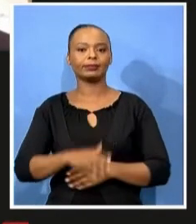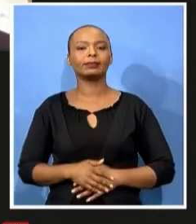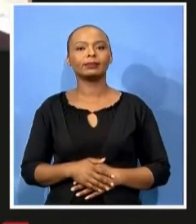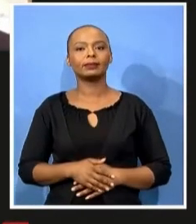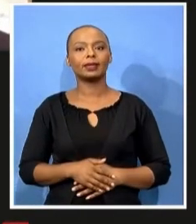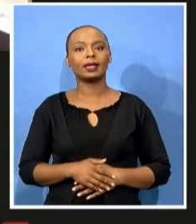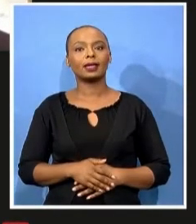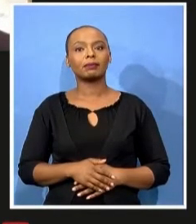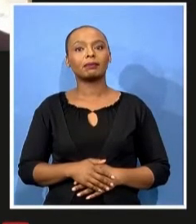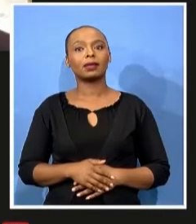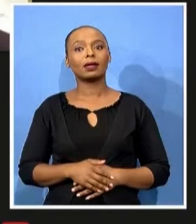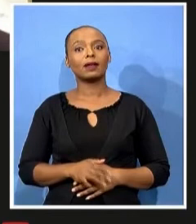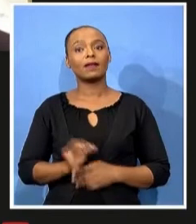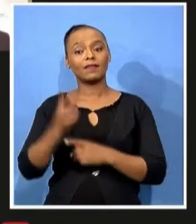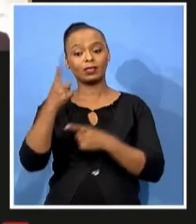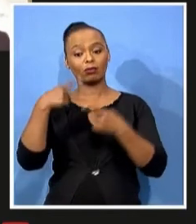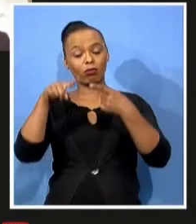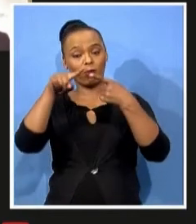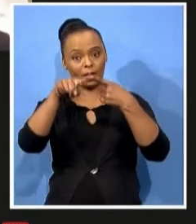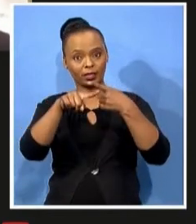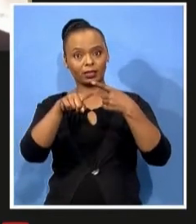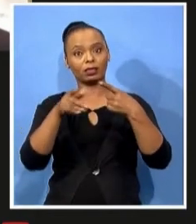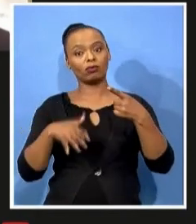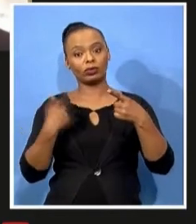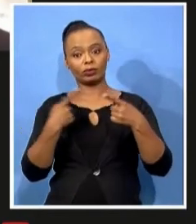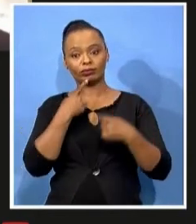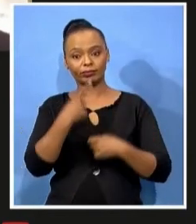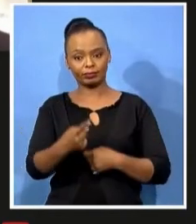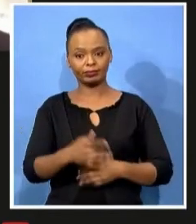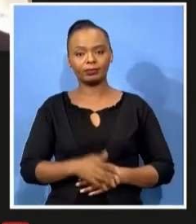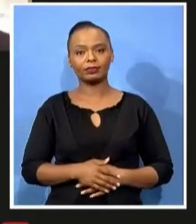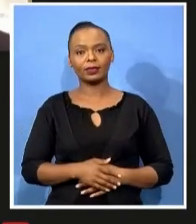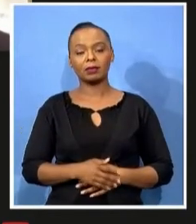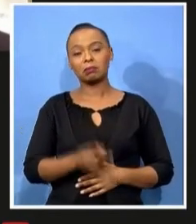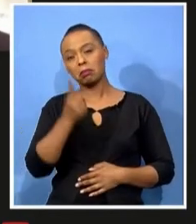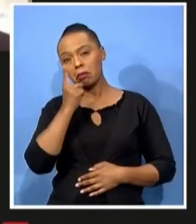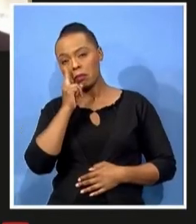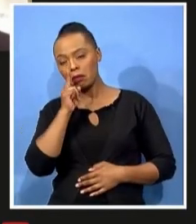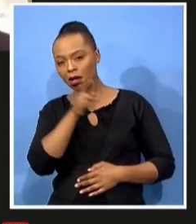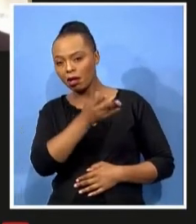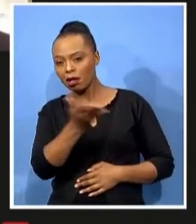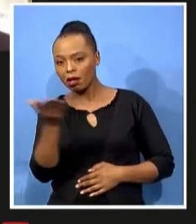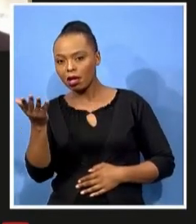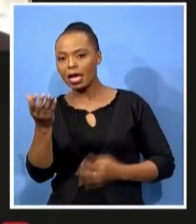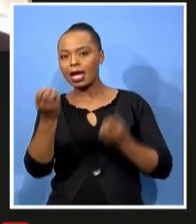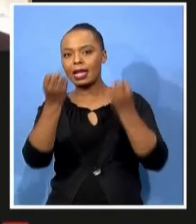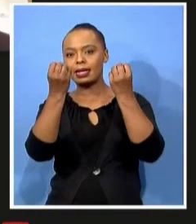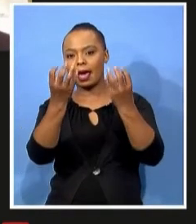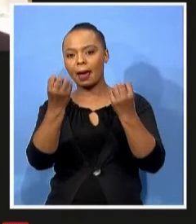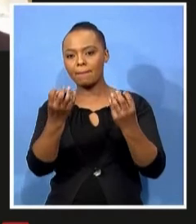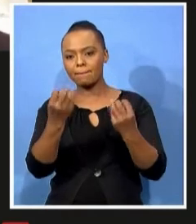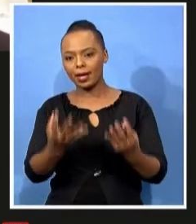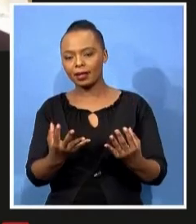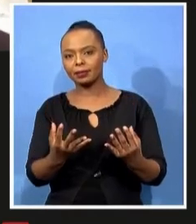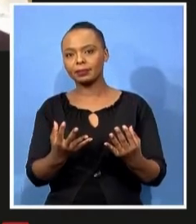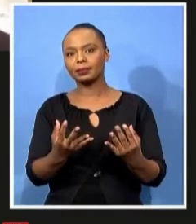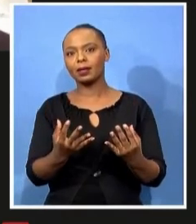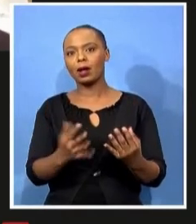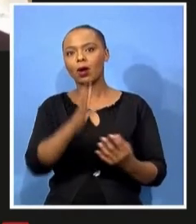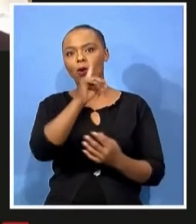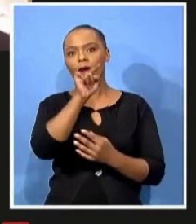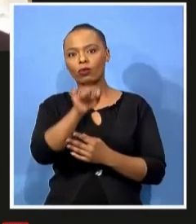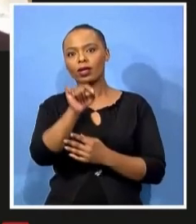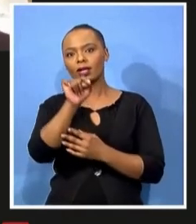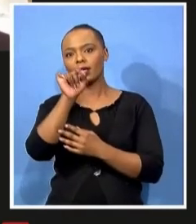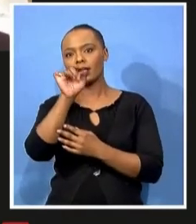at the numbers as of the 6th, is 1.149 million. That was published yesterday.